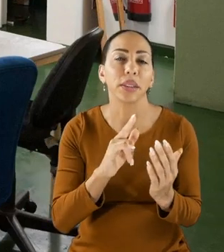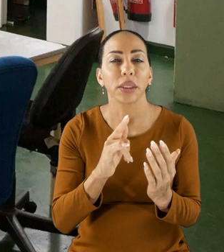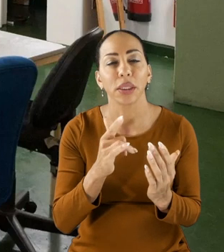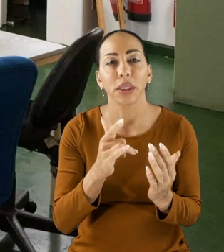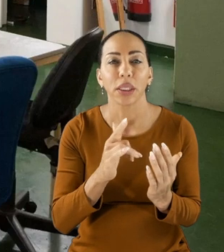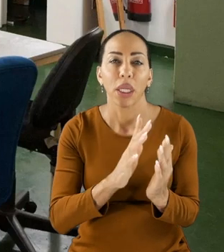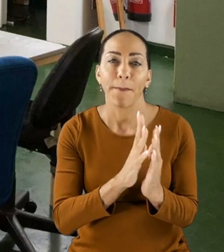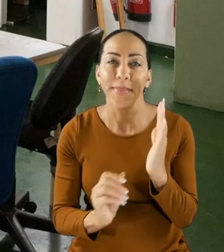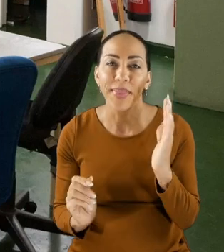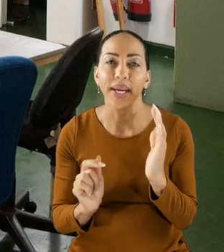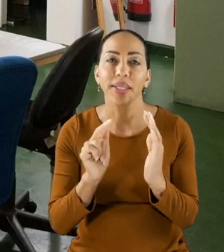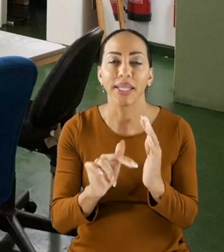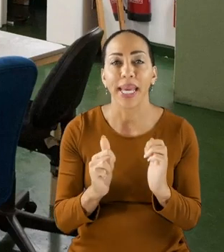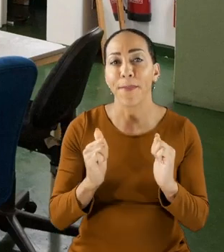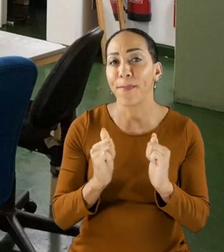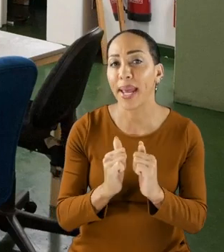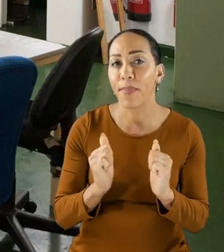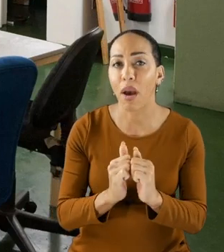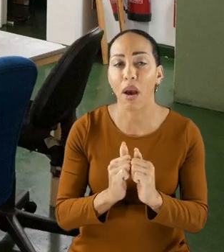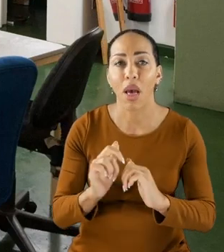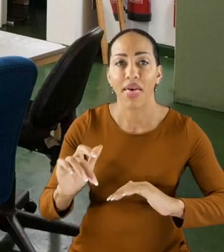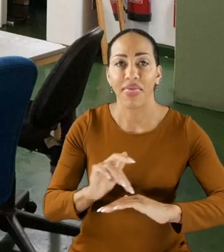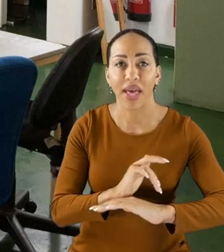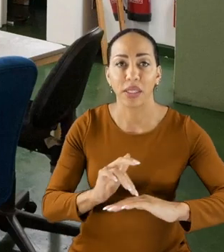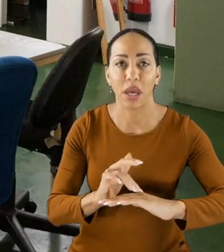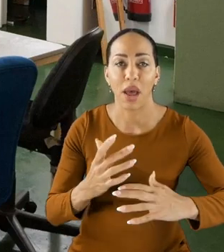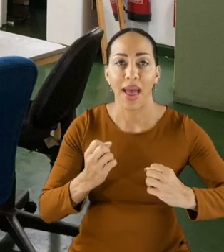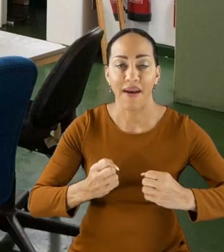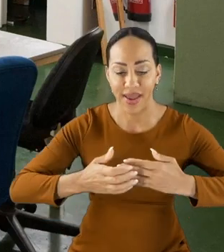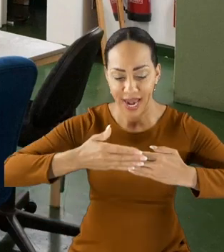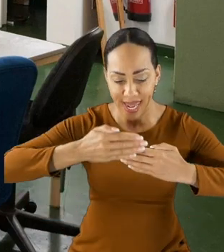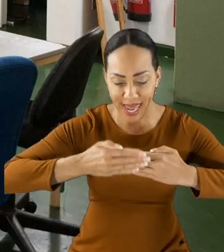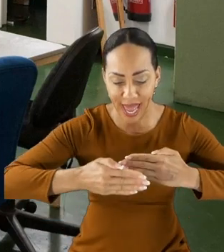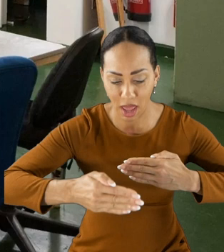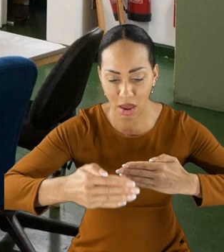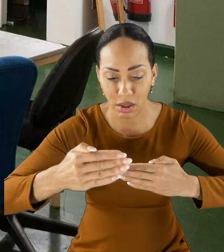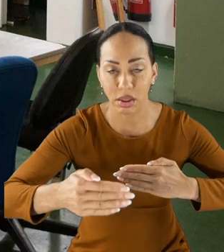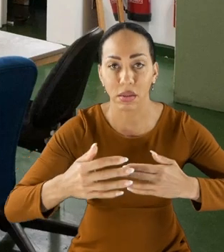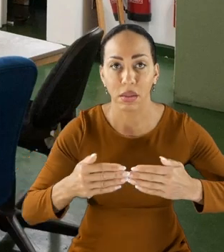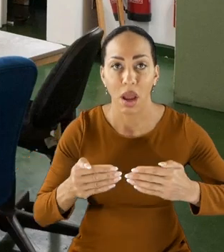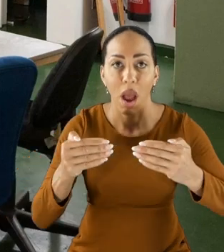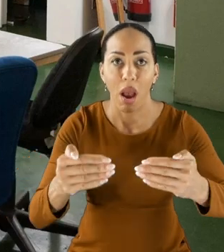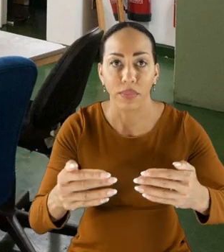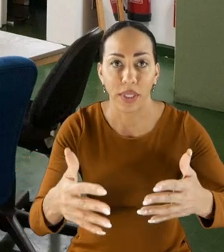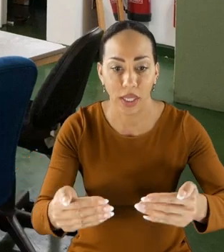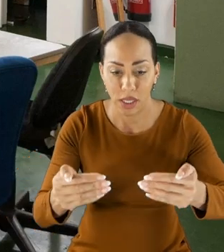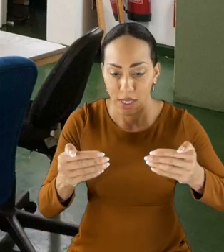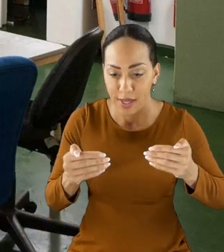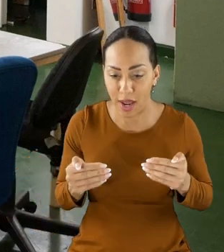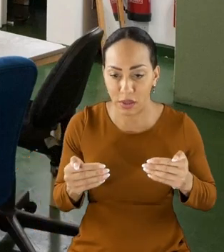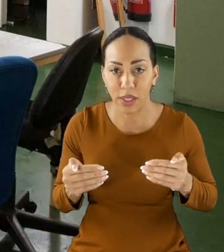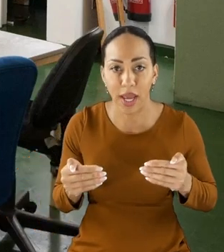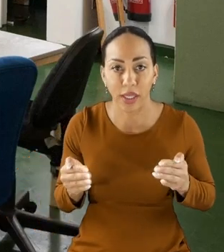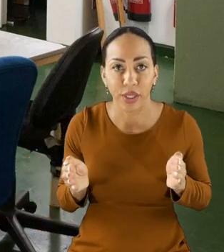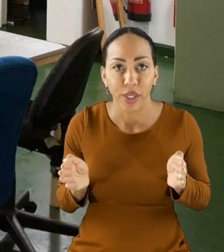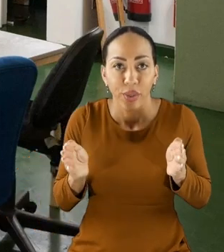but it really is that analogy of the paper theatre that we're talking about. Everything is layers, and it's about upstage and downstage. So